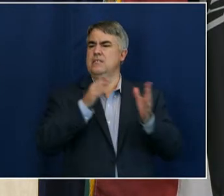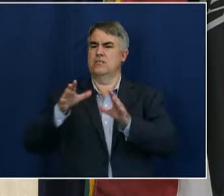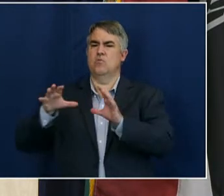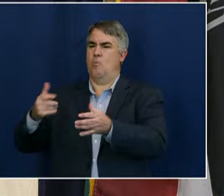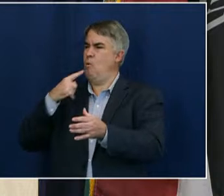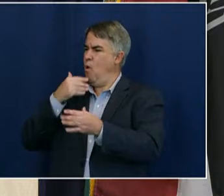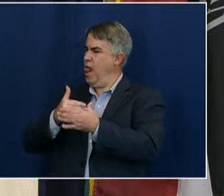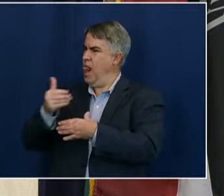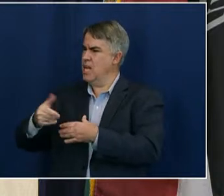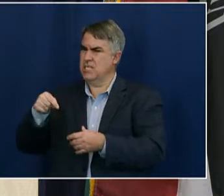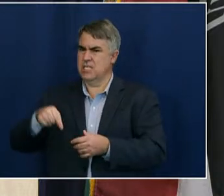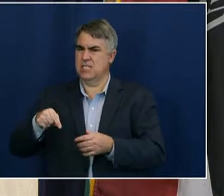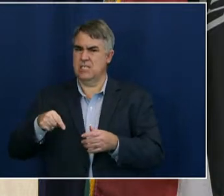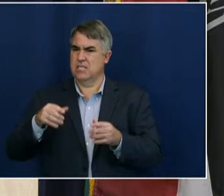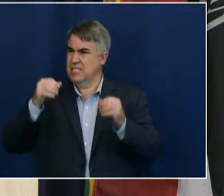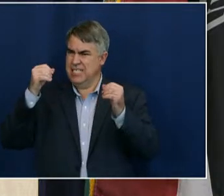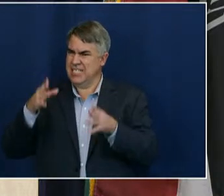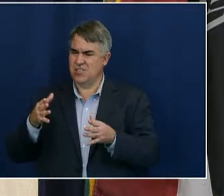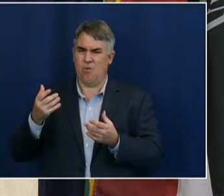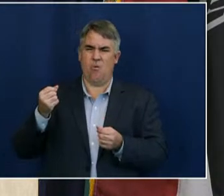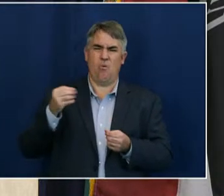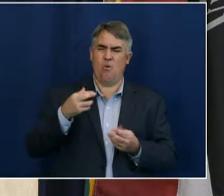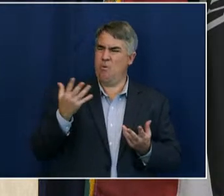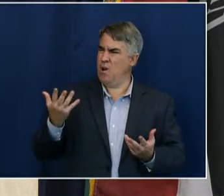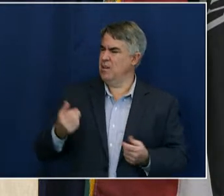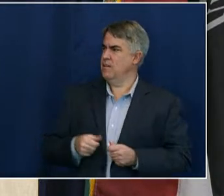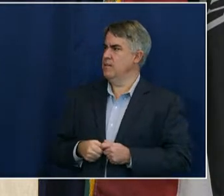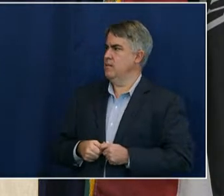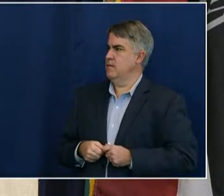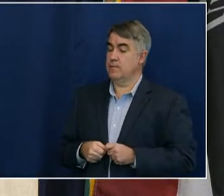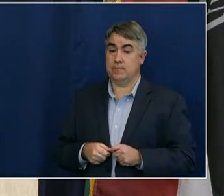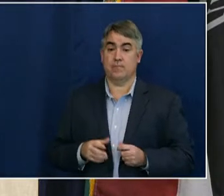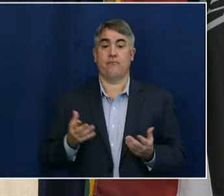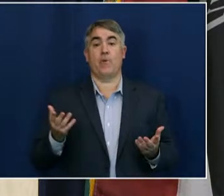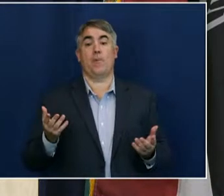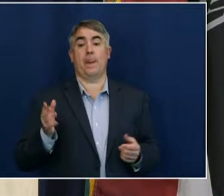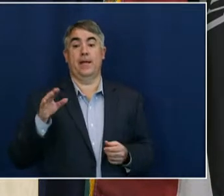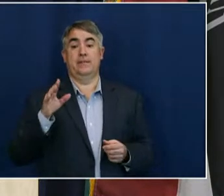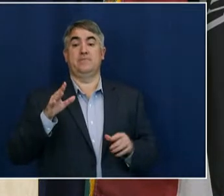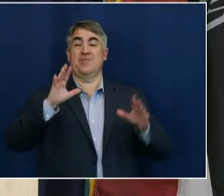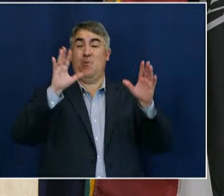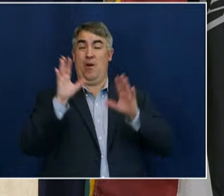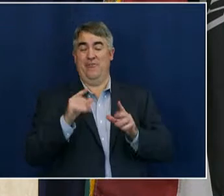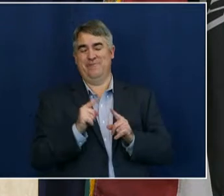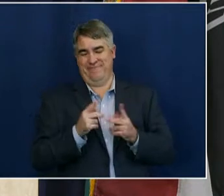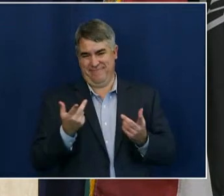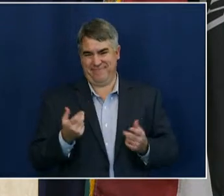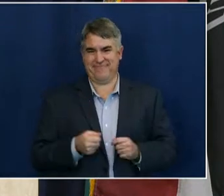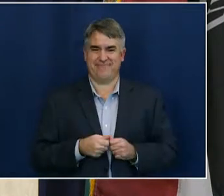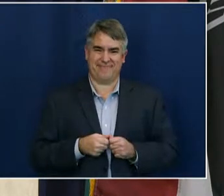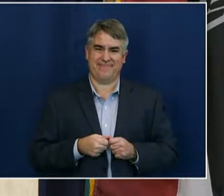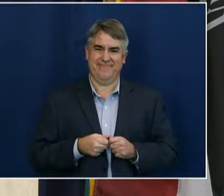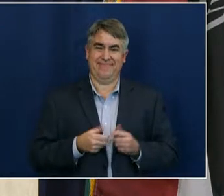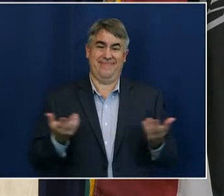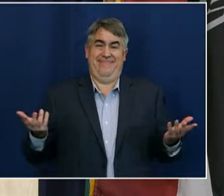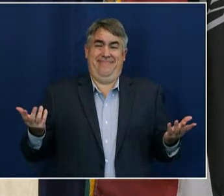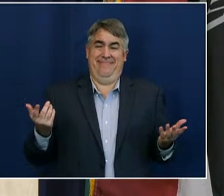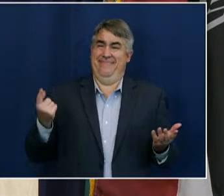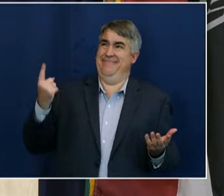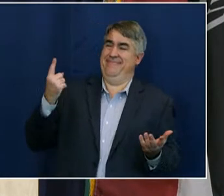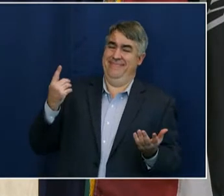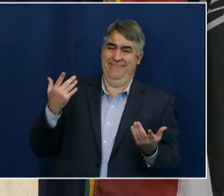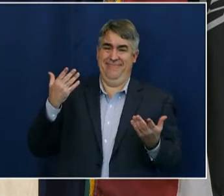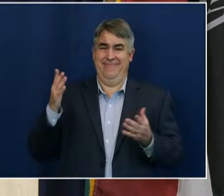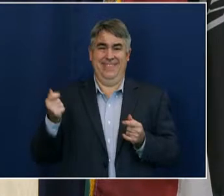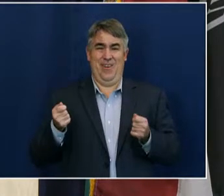And then there's another part. I'll wait to read that after. So when it comes to the weather, we obviously we don't control the weather,